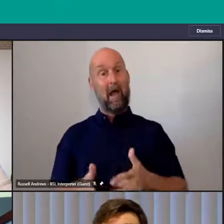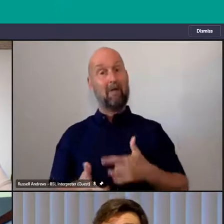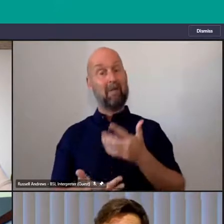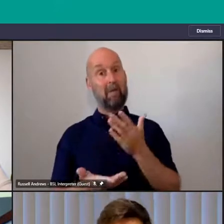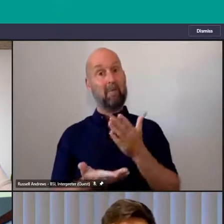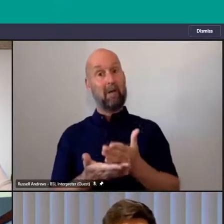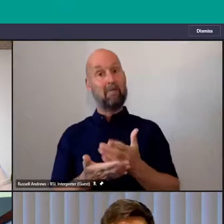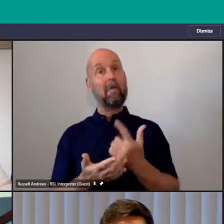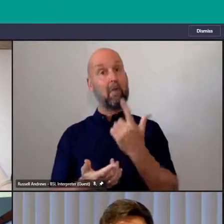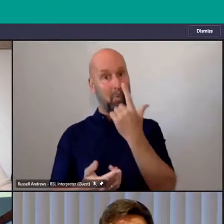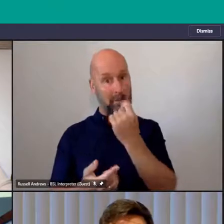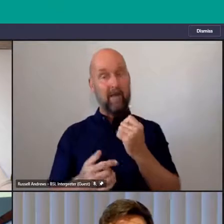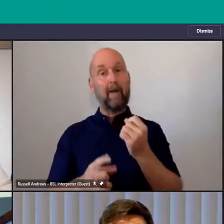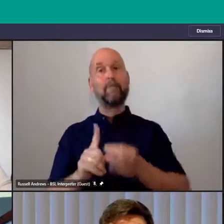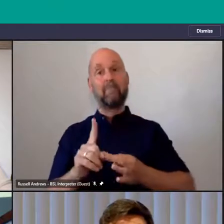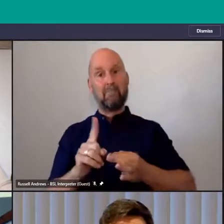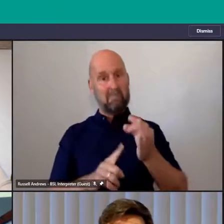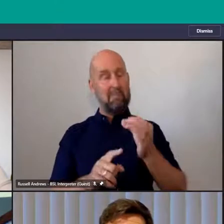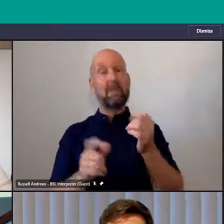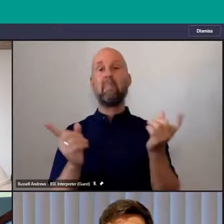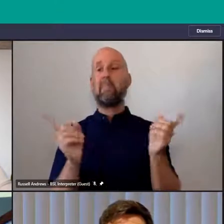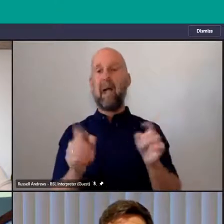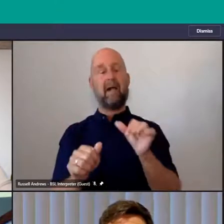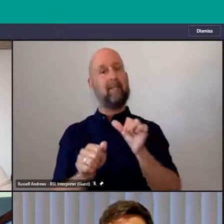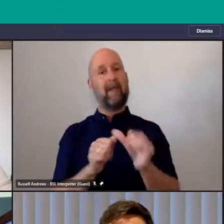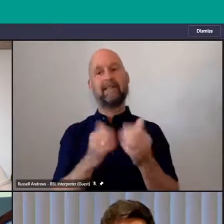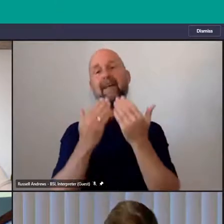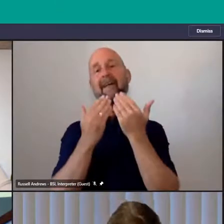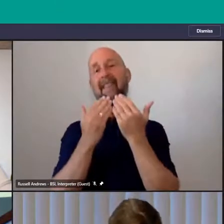can build back better. Thank you very much.